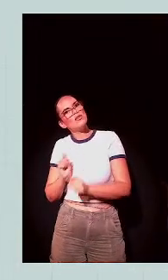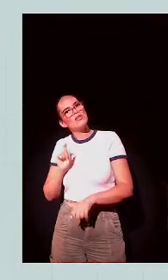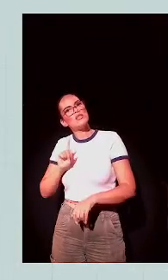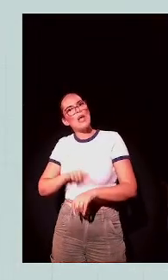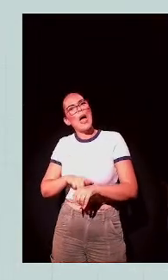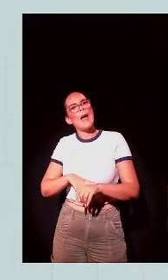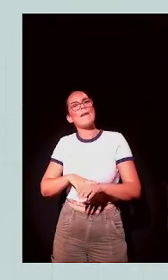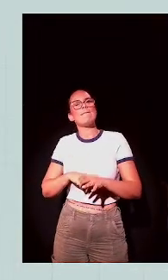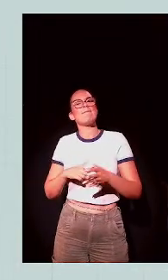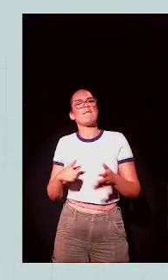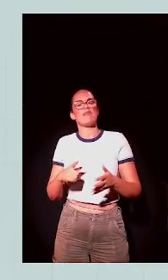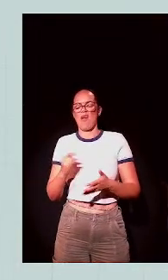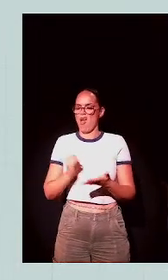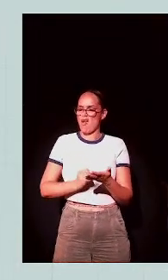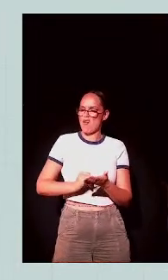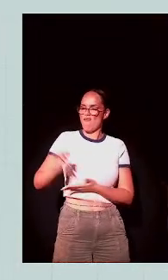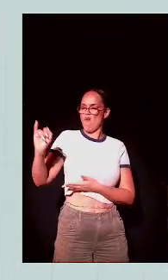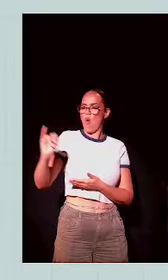conform to